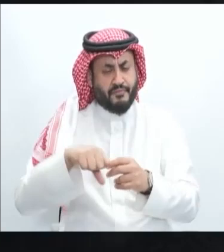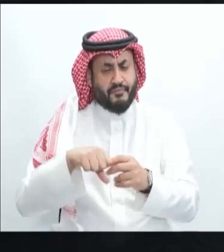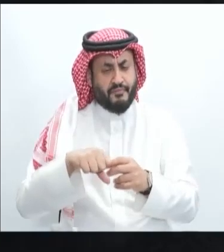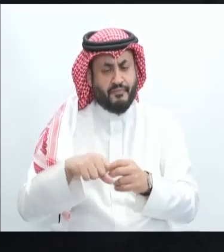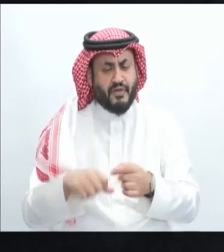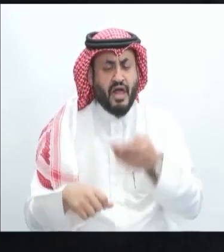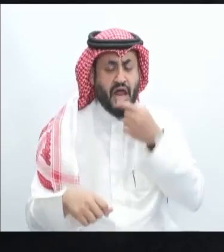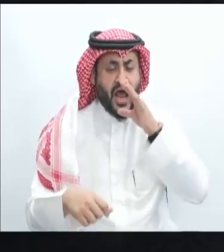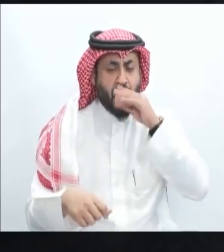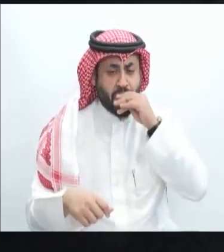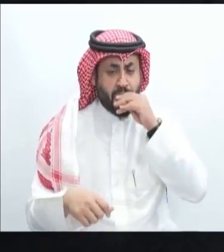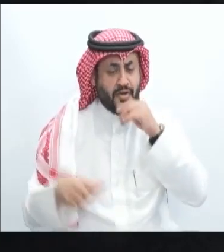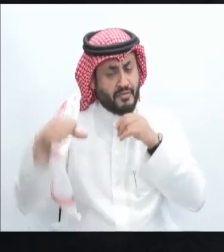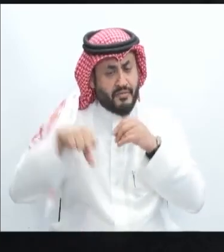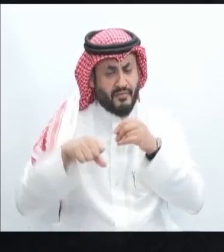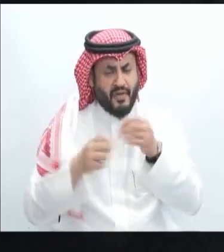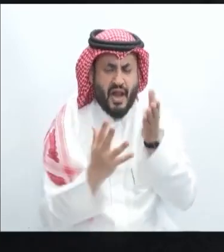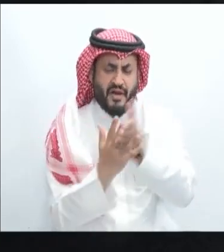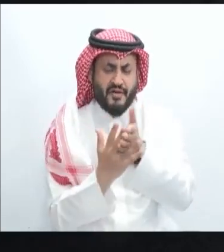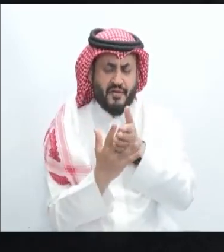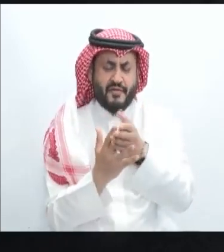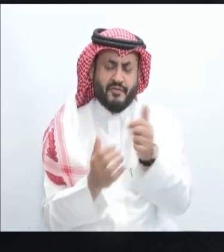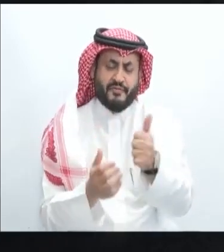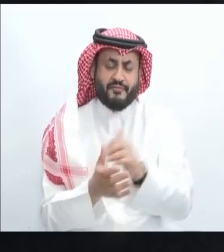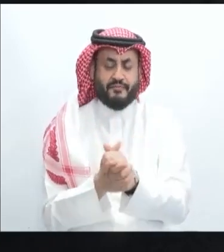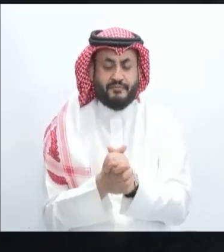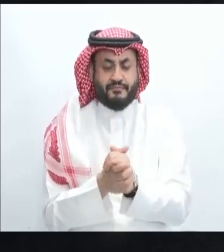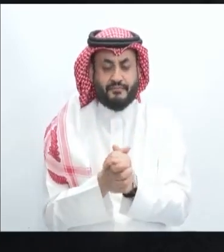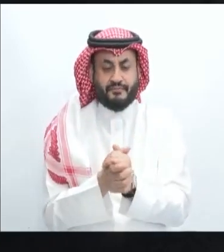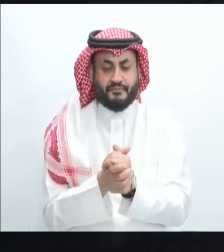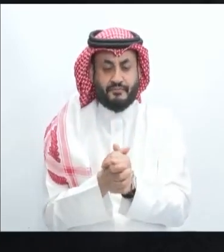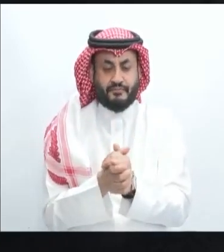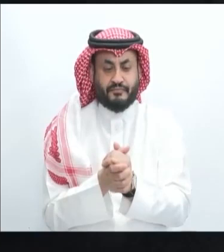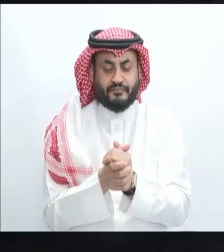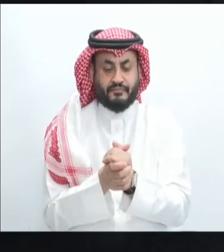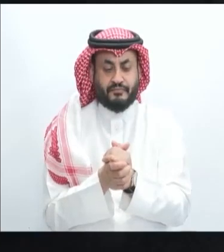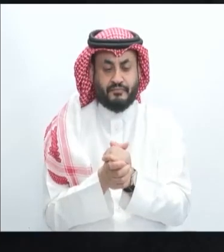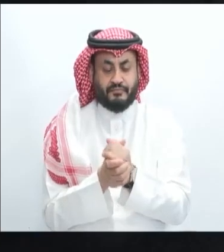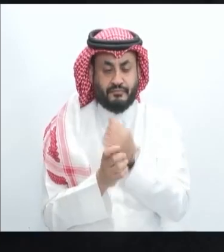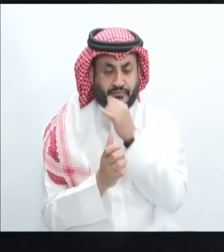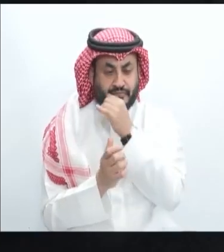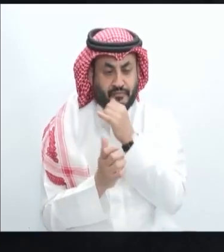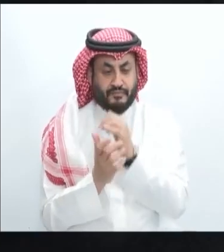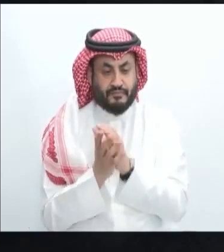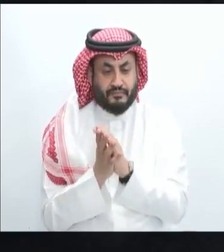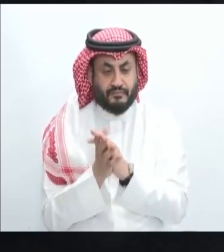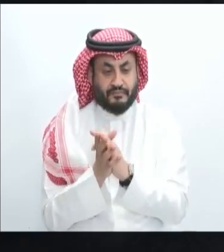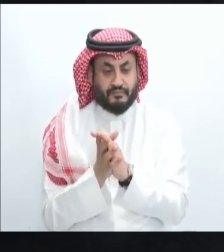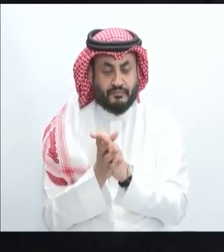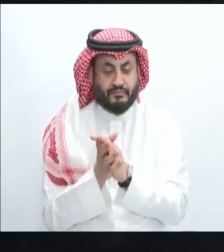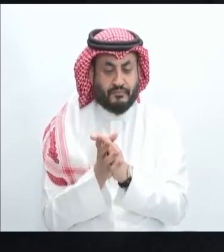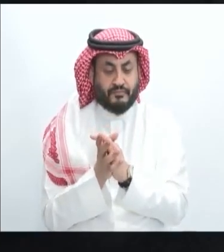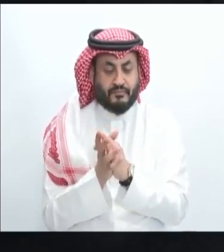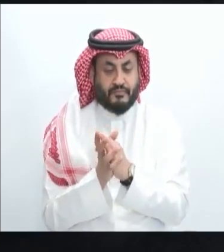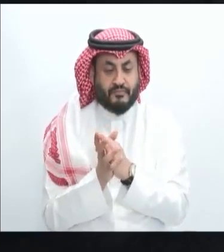well, or eating too little meals is or only short meals, this is also bad.